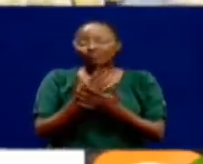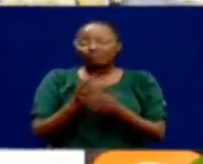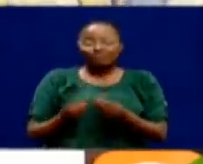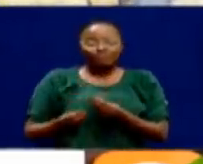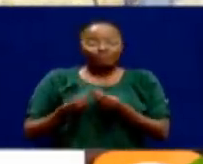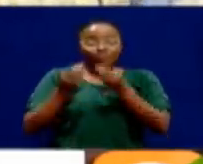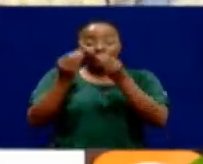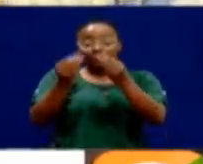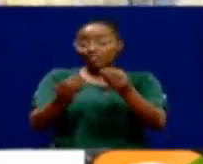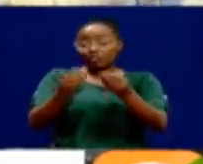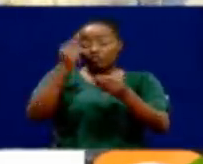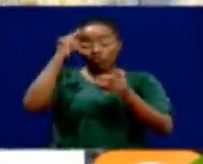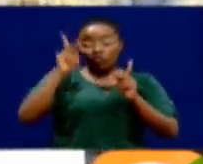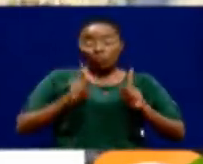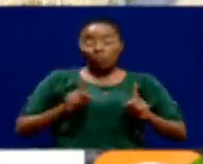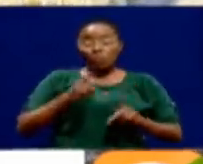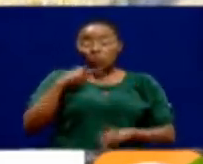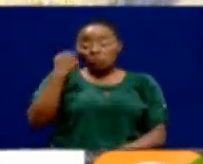of strangers.